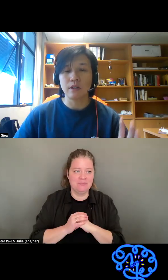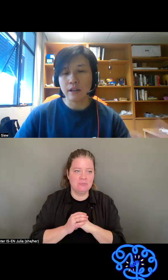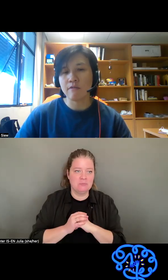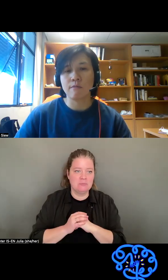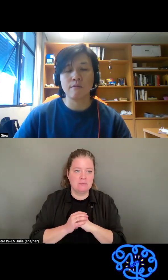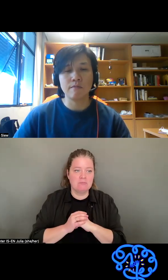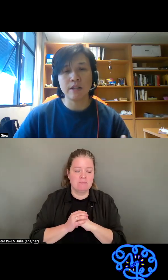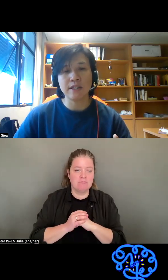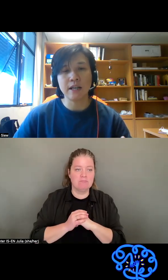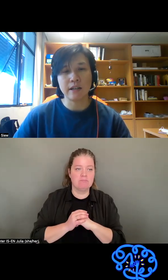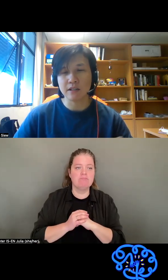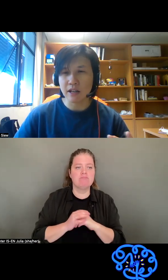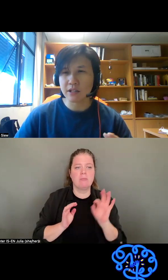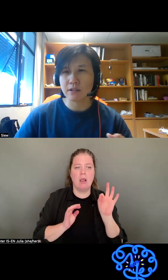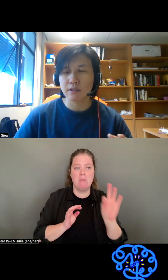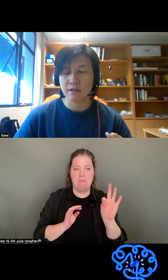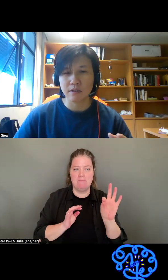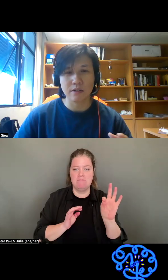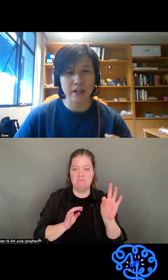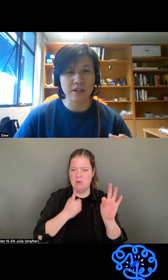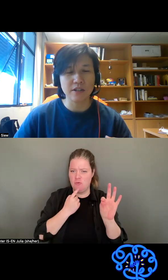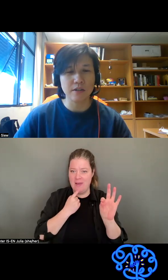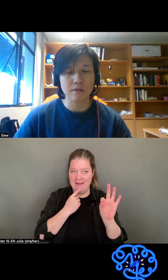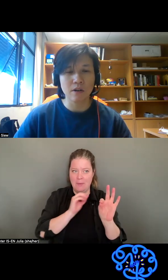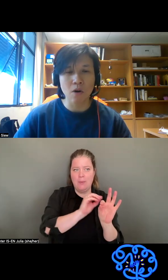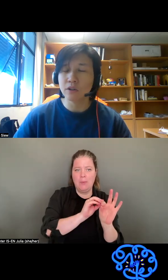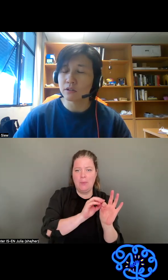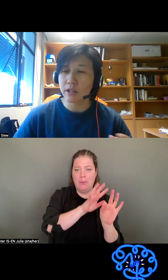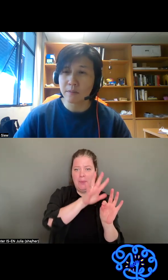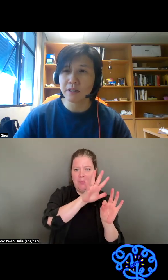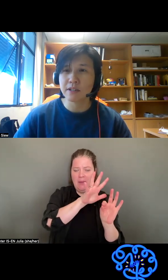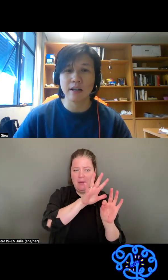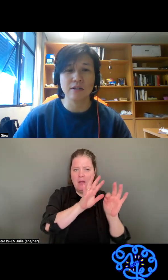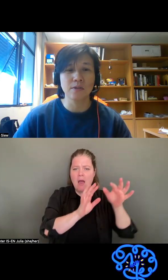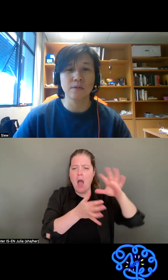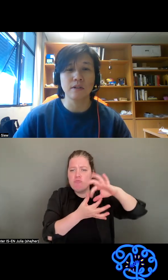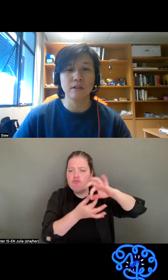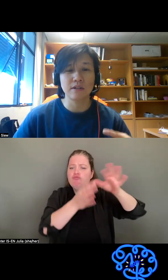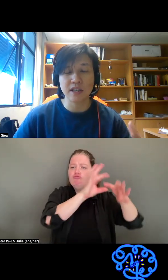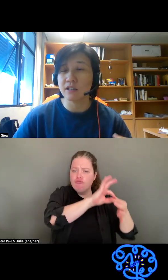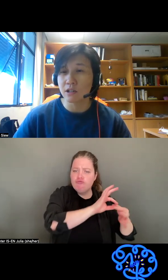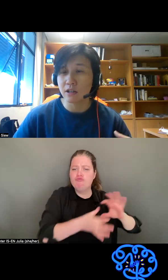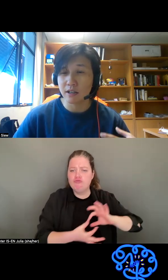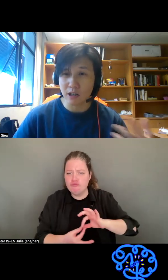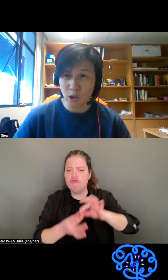So on the left, we can see that there's less connections among the neighbors, and so C is a lower